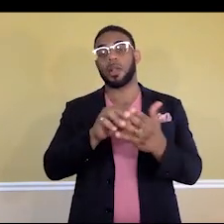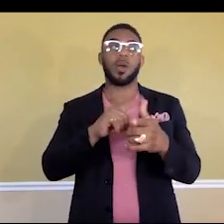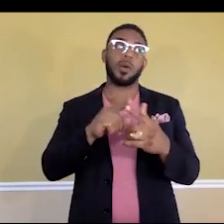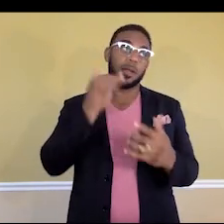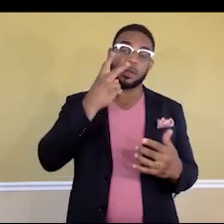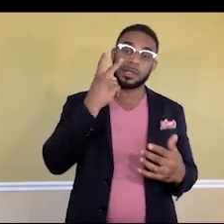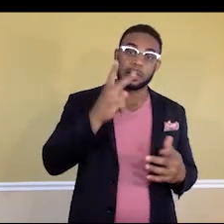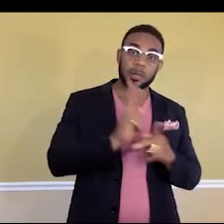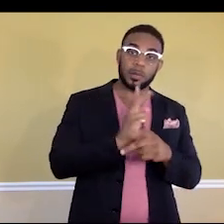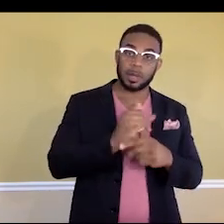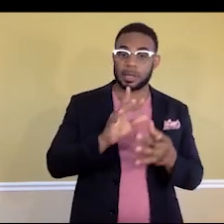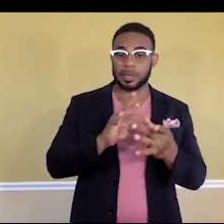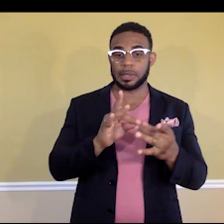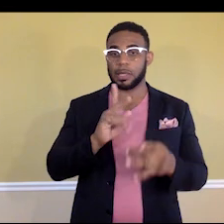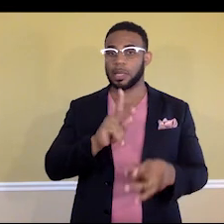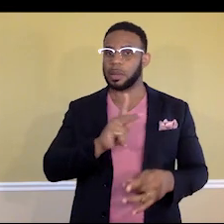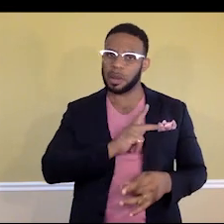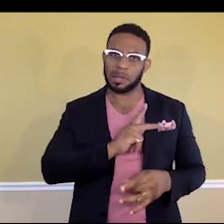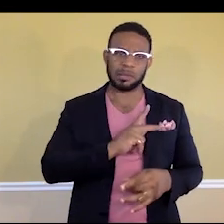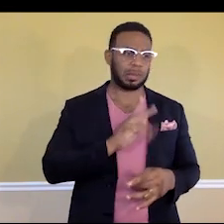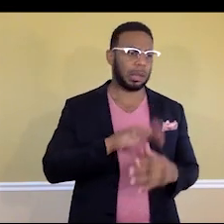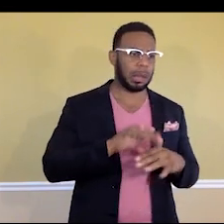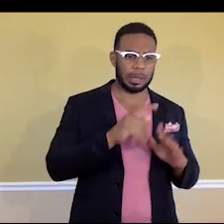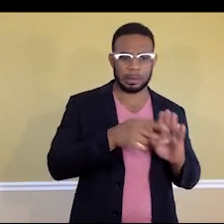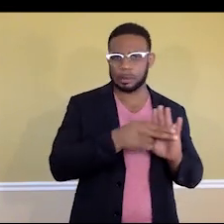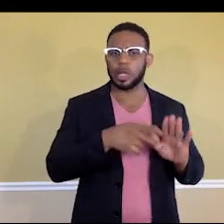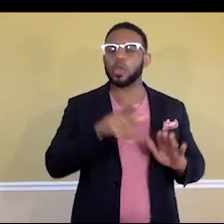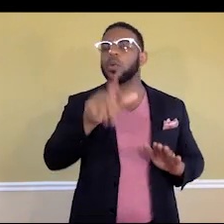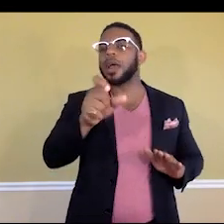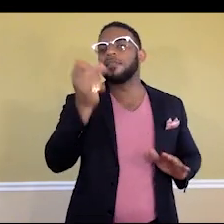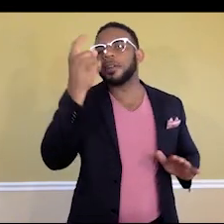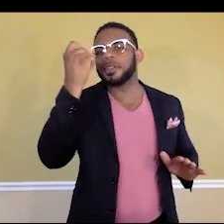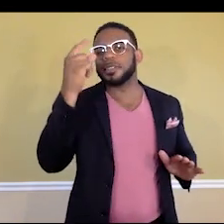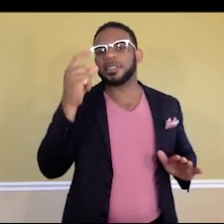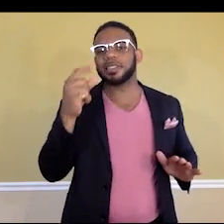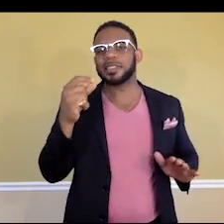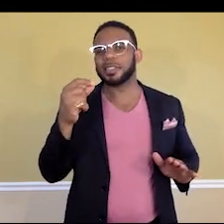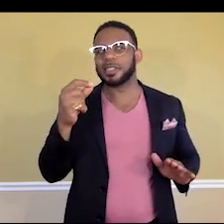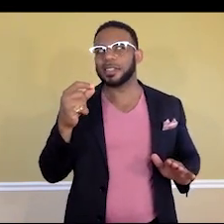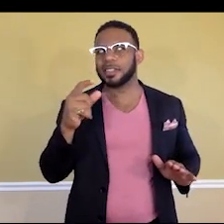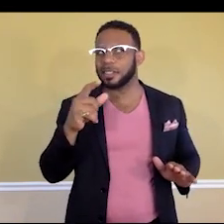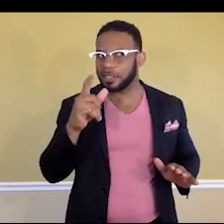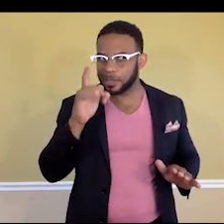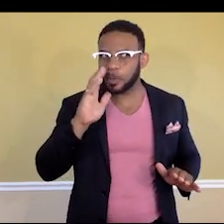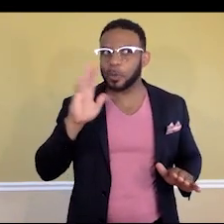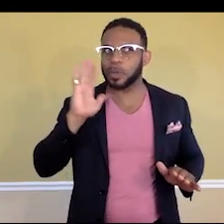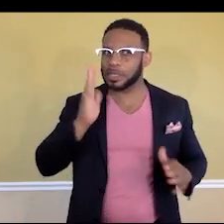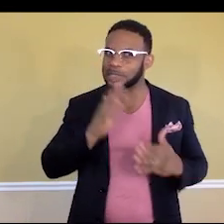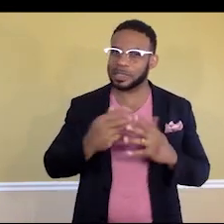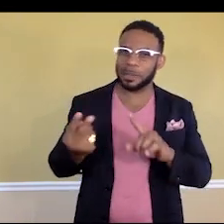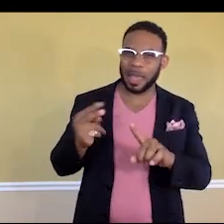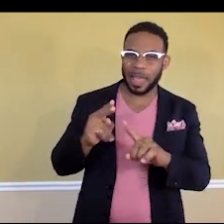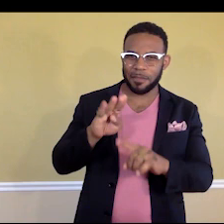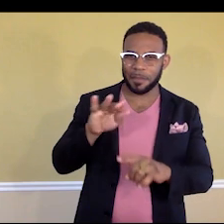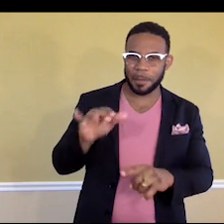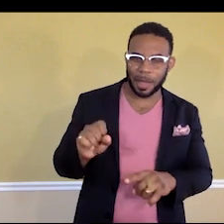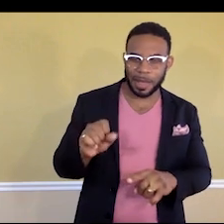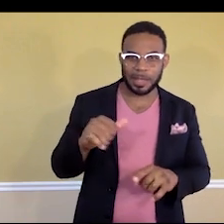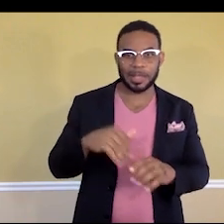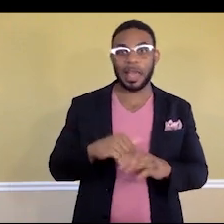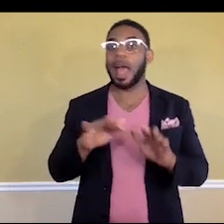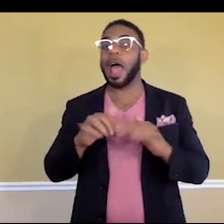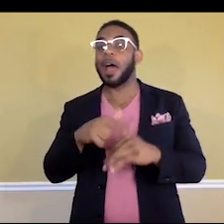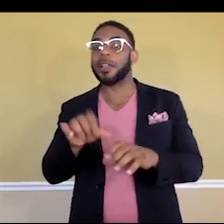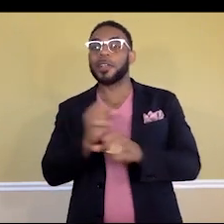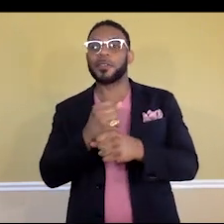if you see a product that says personalization on it, you have to understand there was some aspect of bias in how